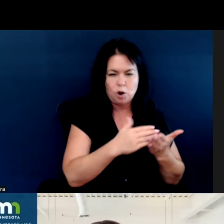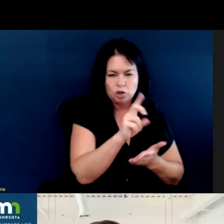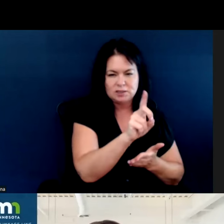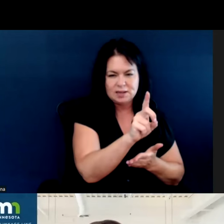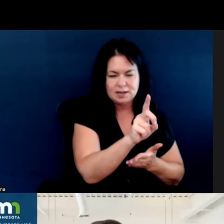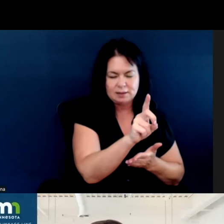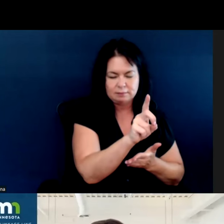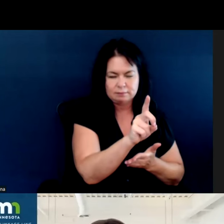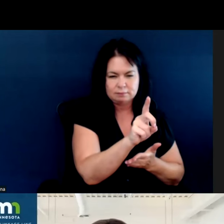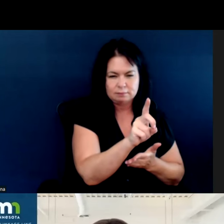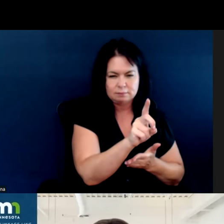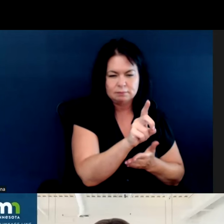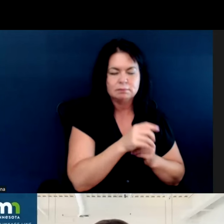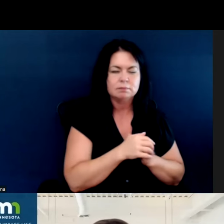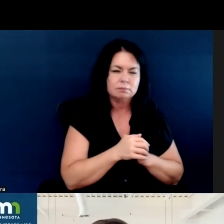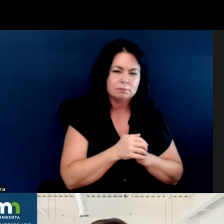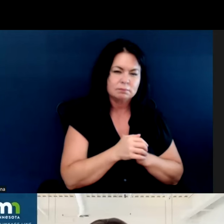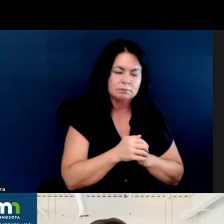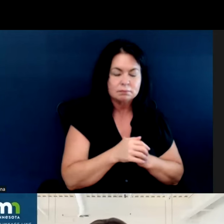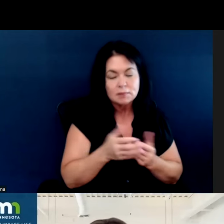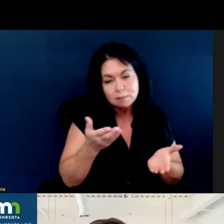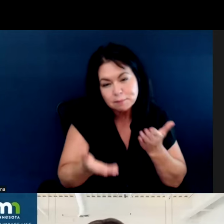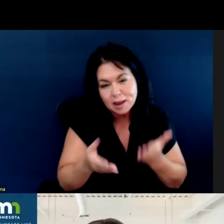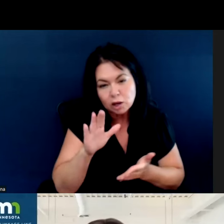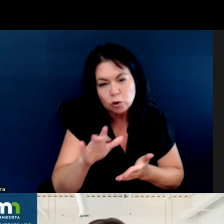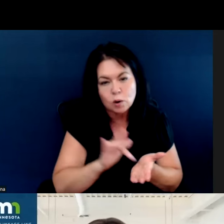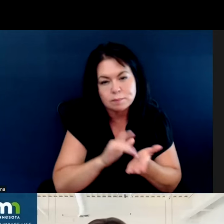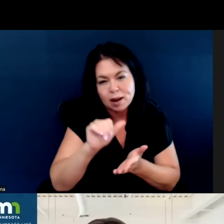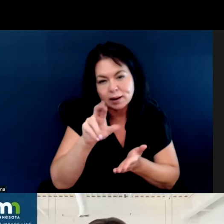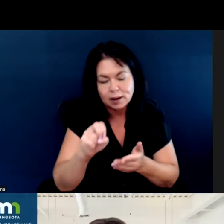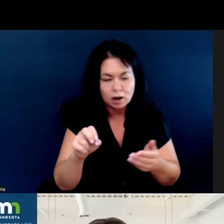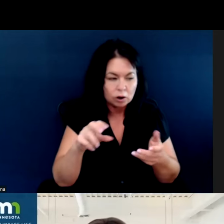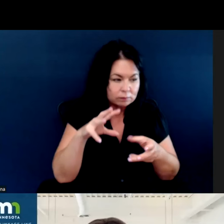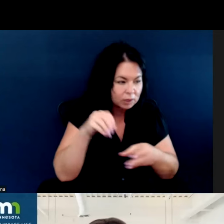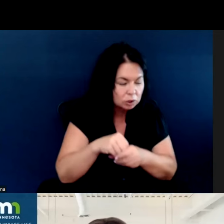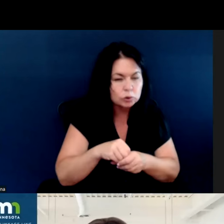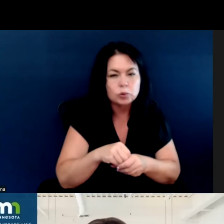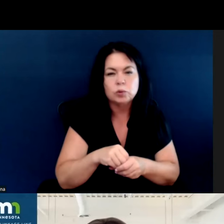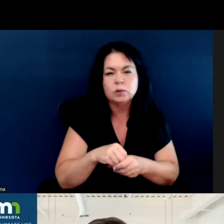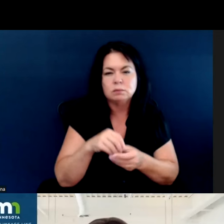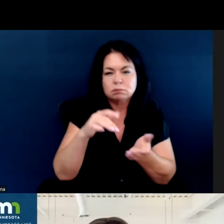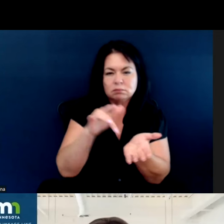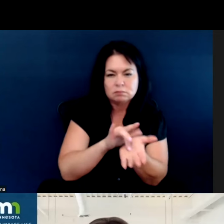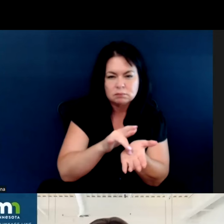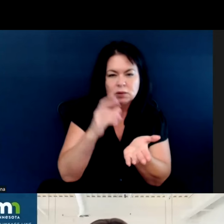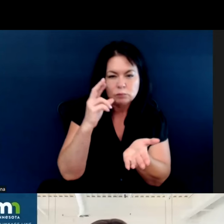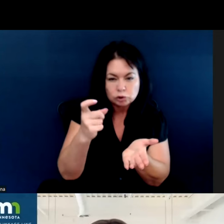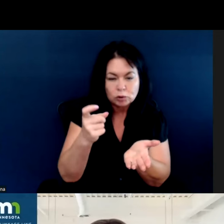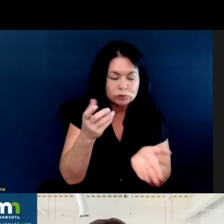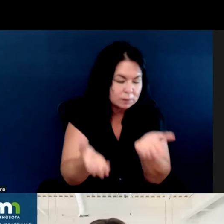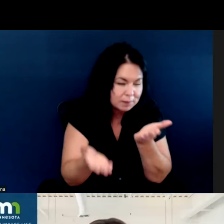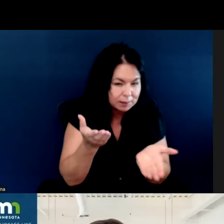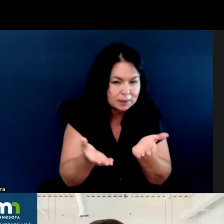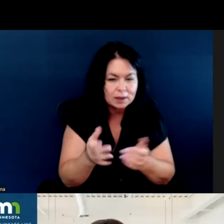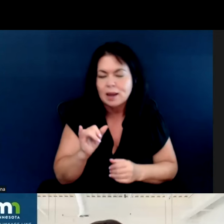Medicare Advantage plan, it may or may not include prescription drug coverage. And if it does not, you